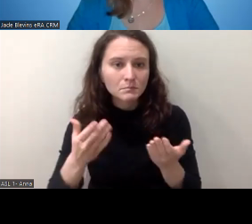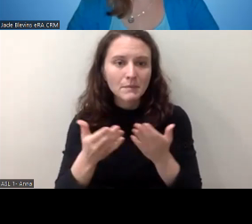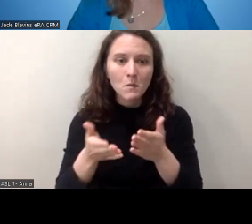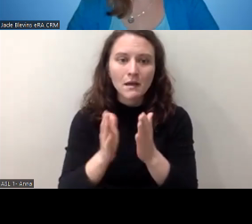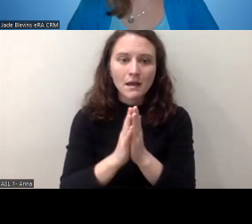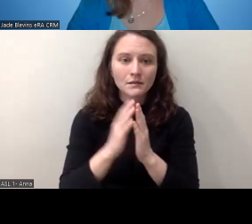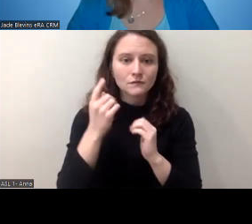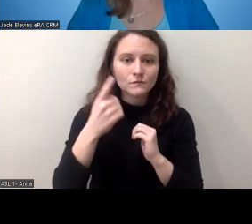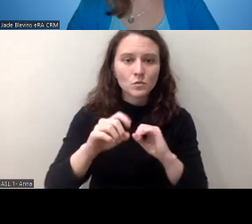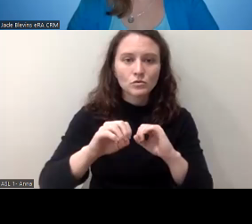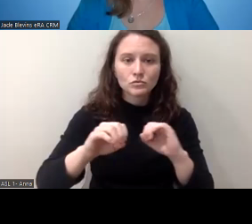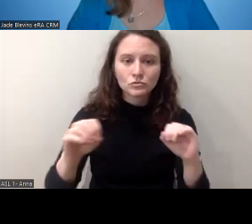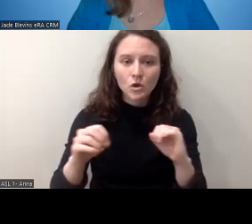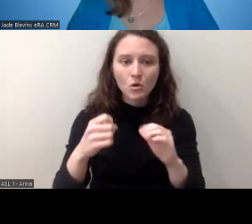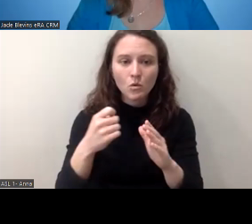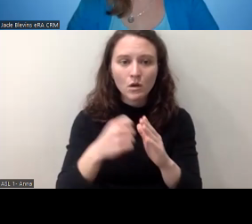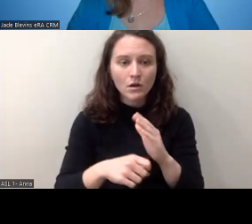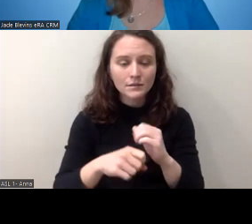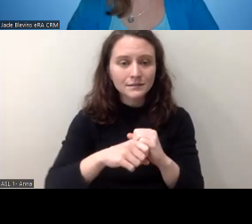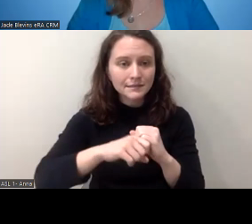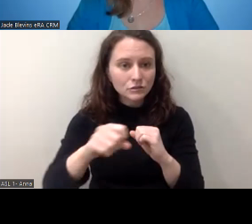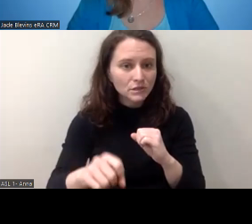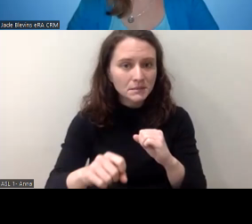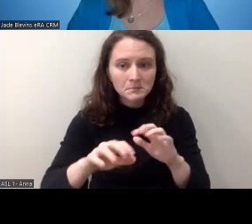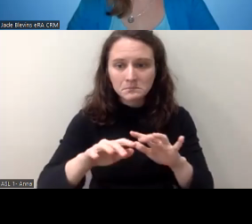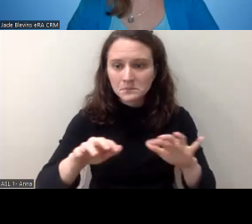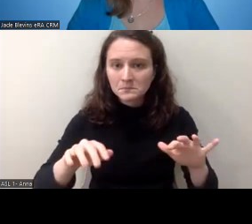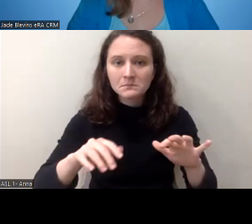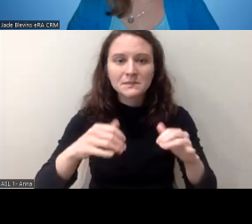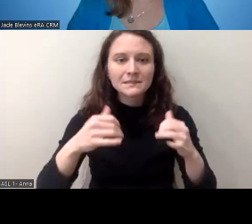you've completed your no-cost extension. Now it's time for closeout.